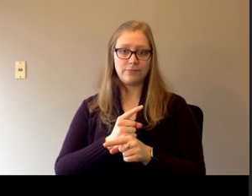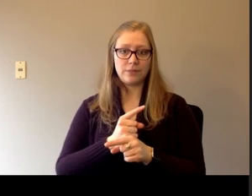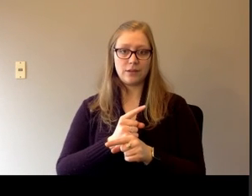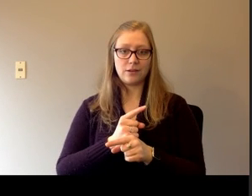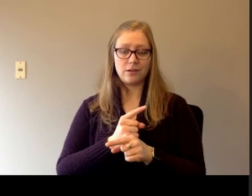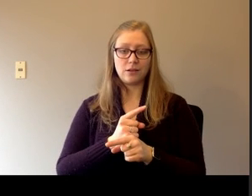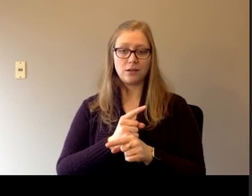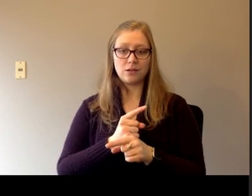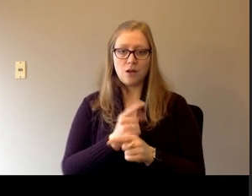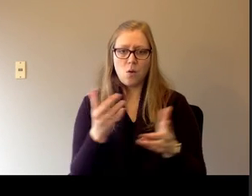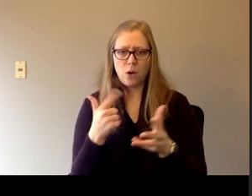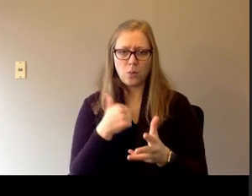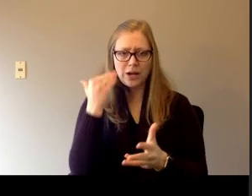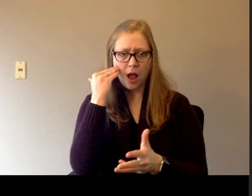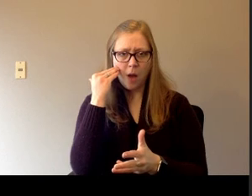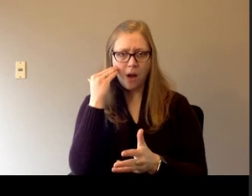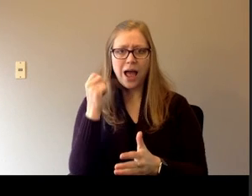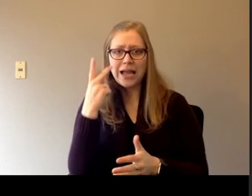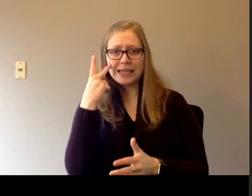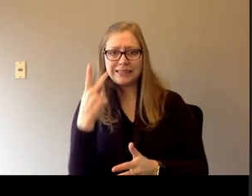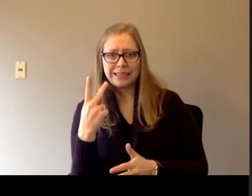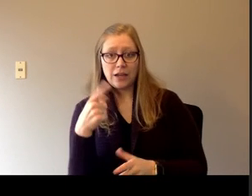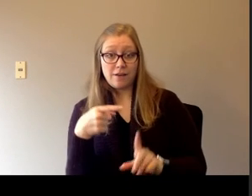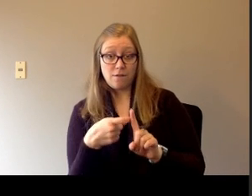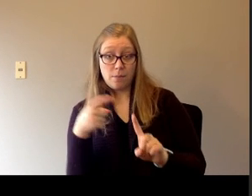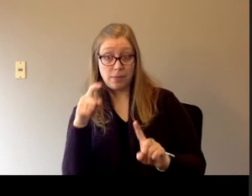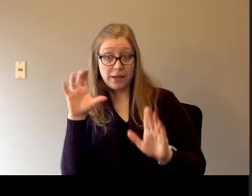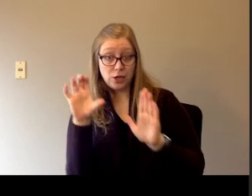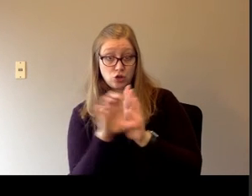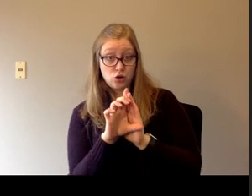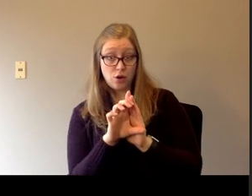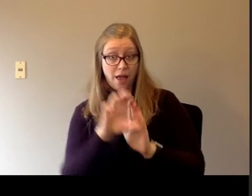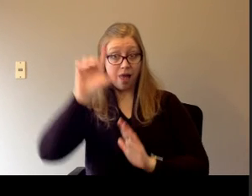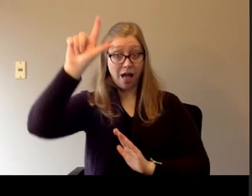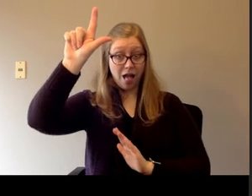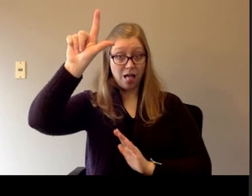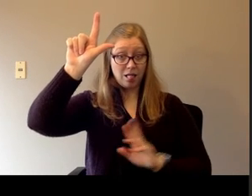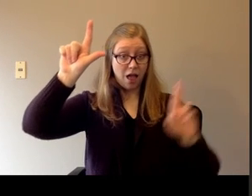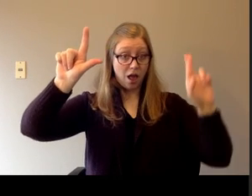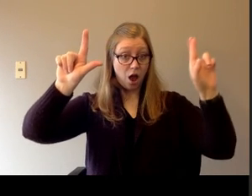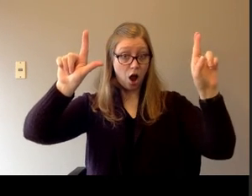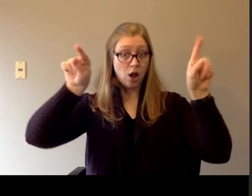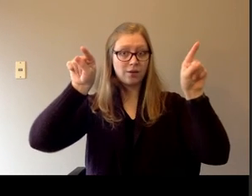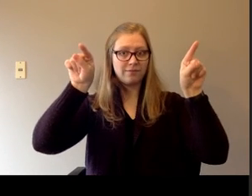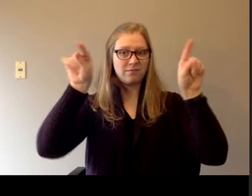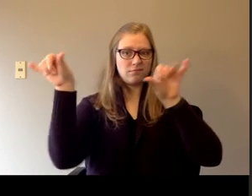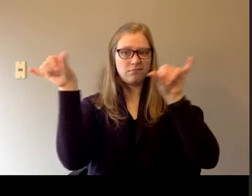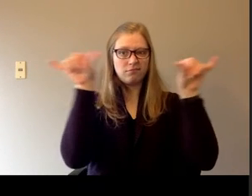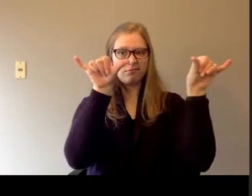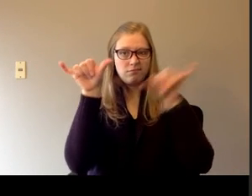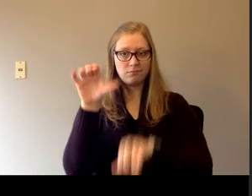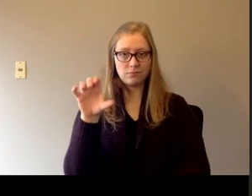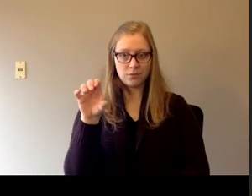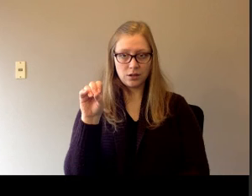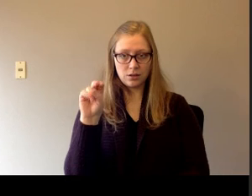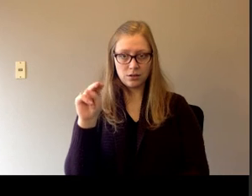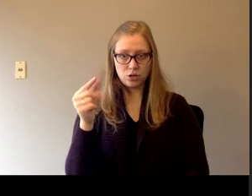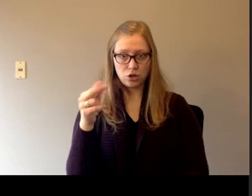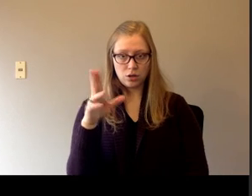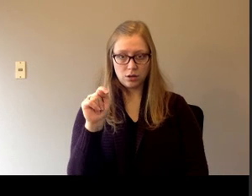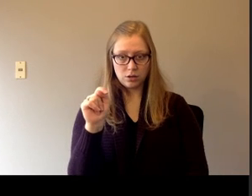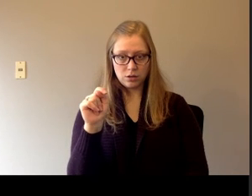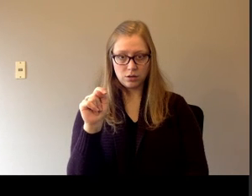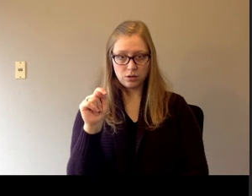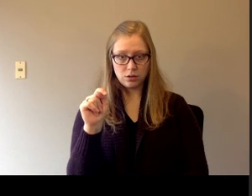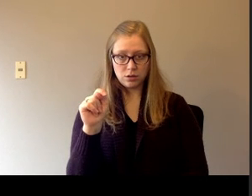Well, I know by this picture that angle L and angle R are congruent. So angle L